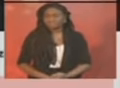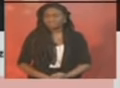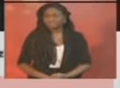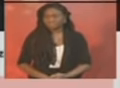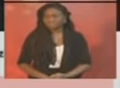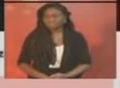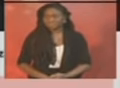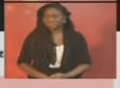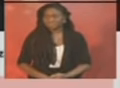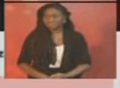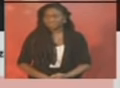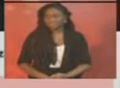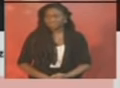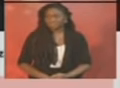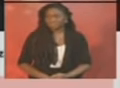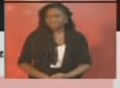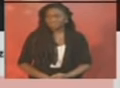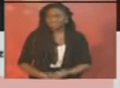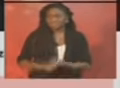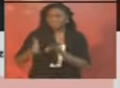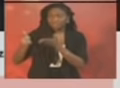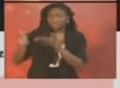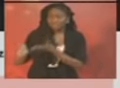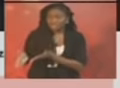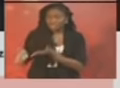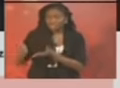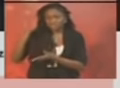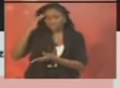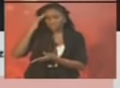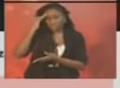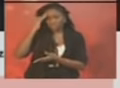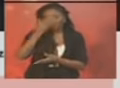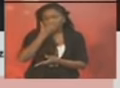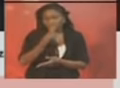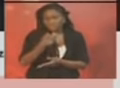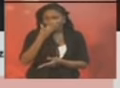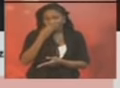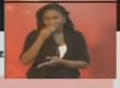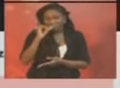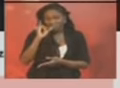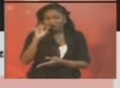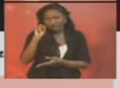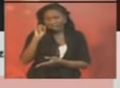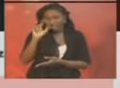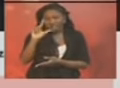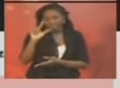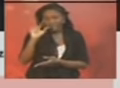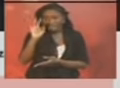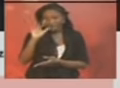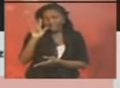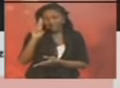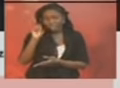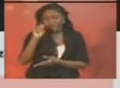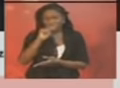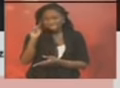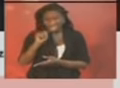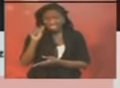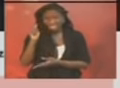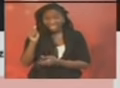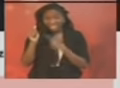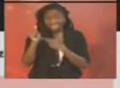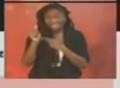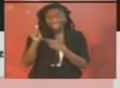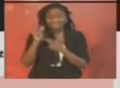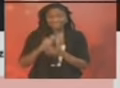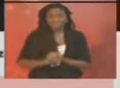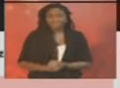So this is with regards to our influenza level, and for the first time in a number of years, again in March into April, we normally have the end of